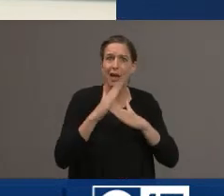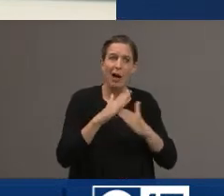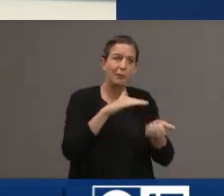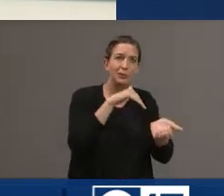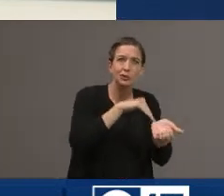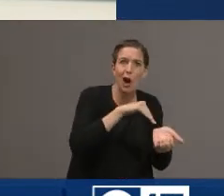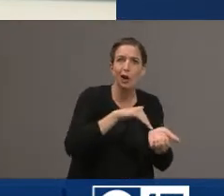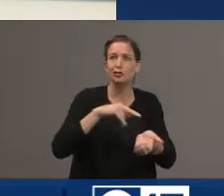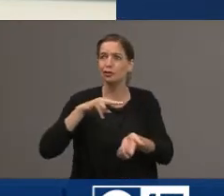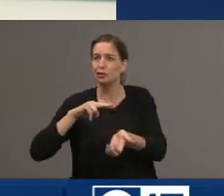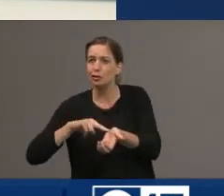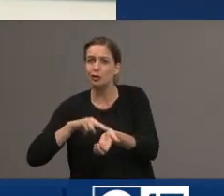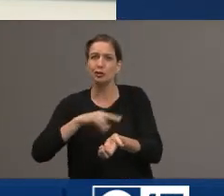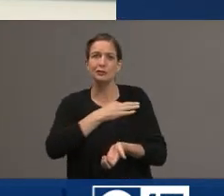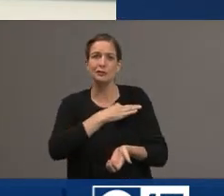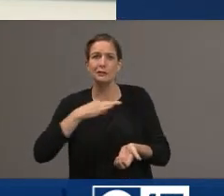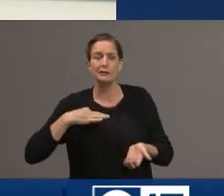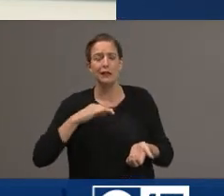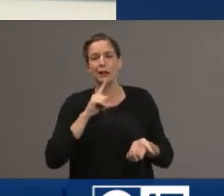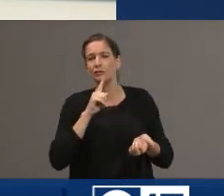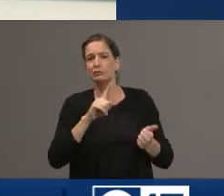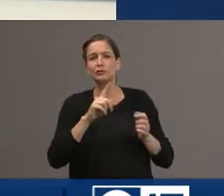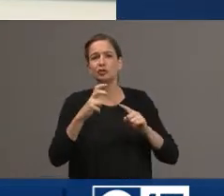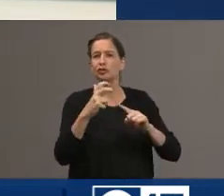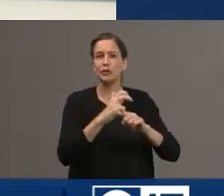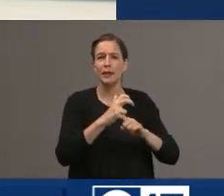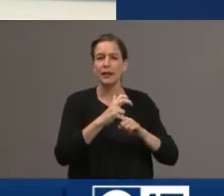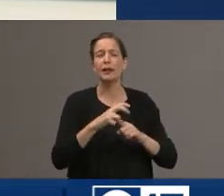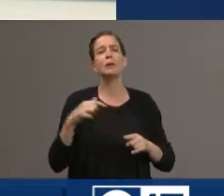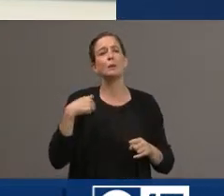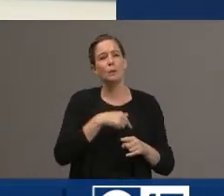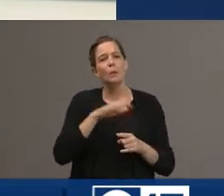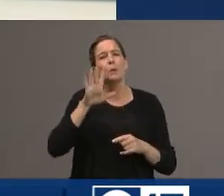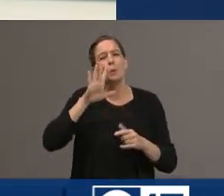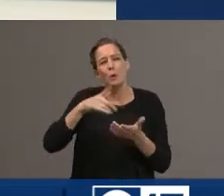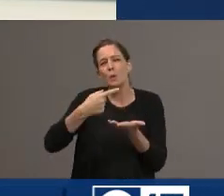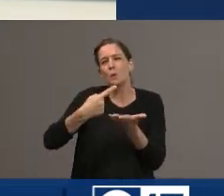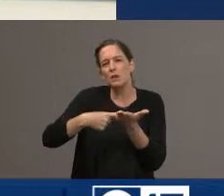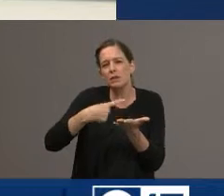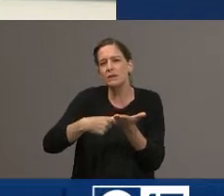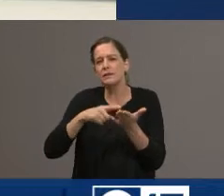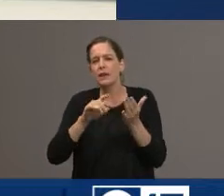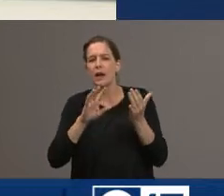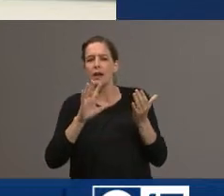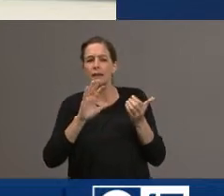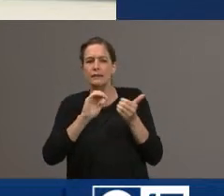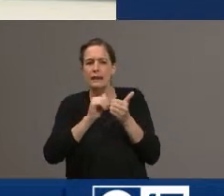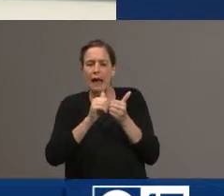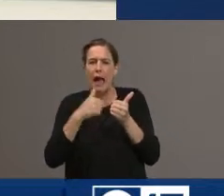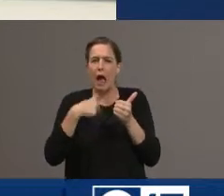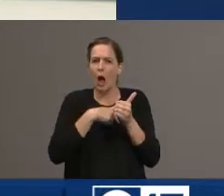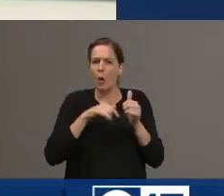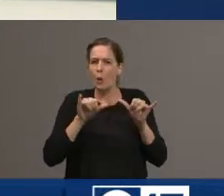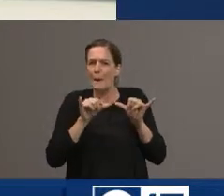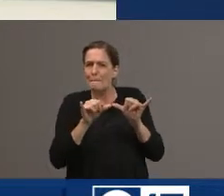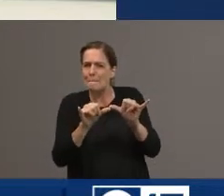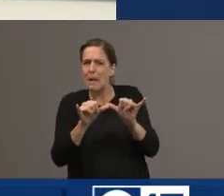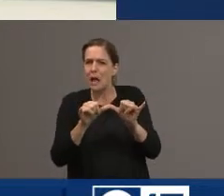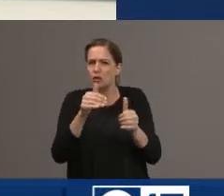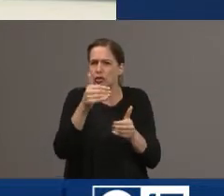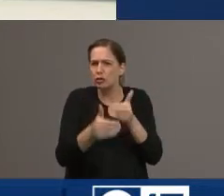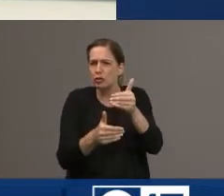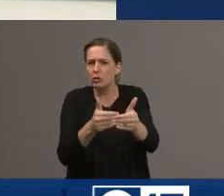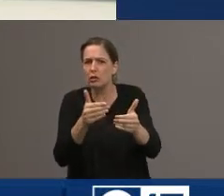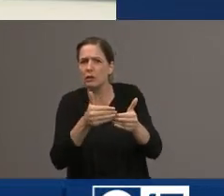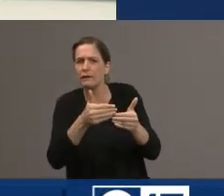those things. That's why we're talking about how we will measure progress going forward, is the idea of slowing the